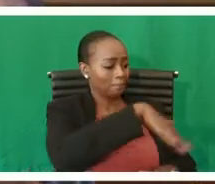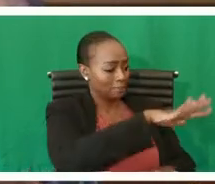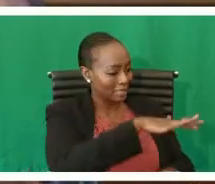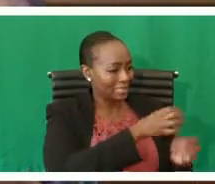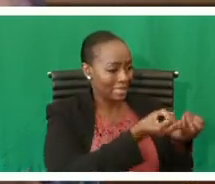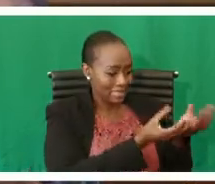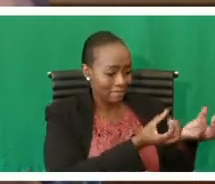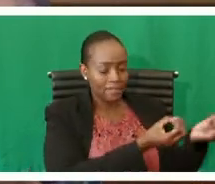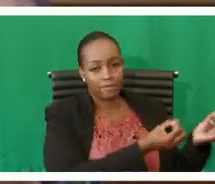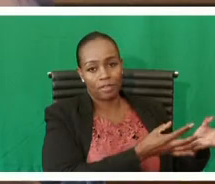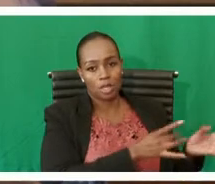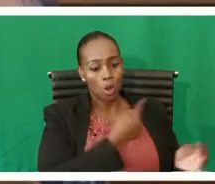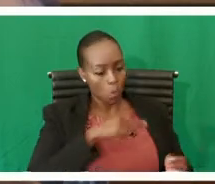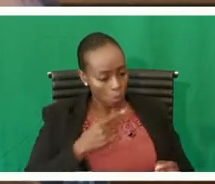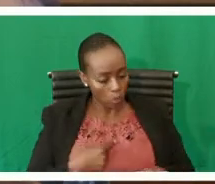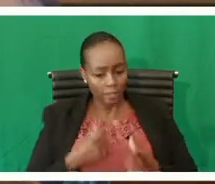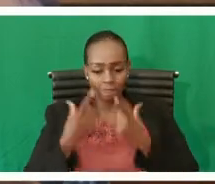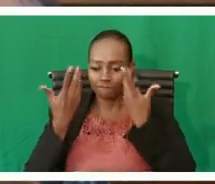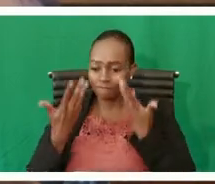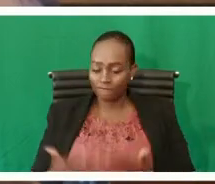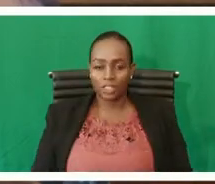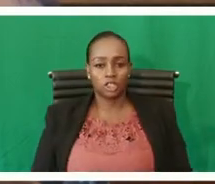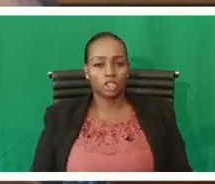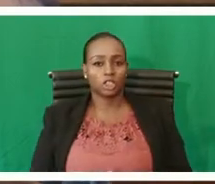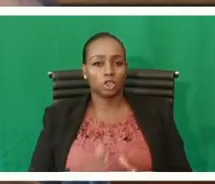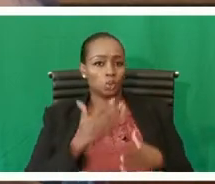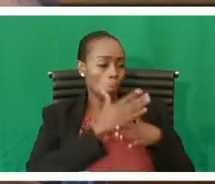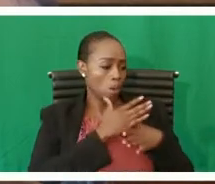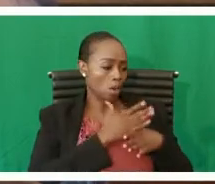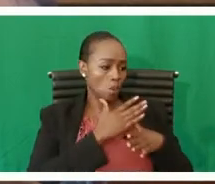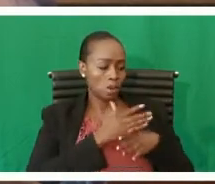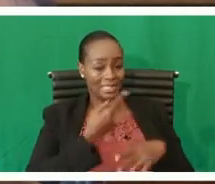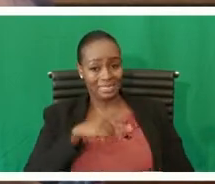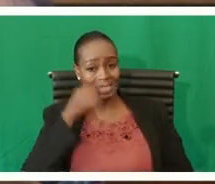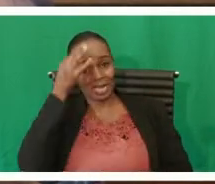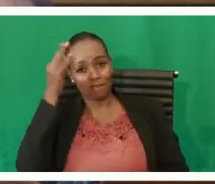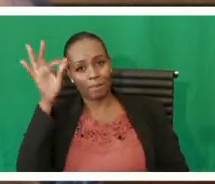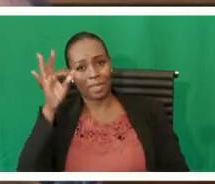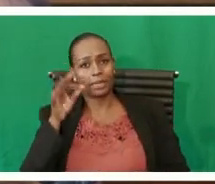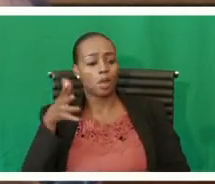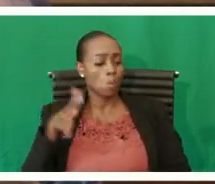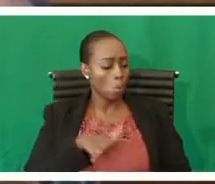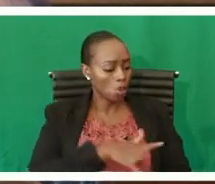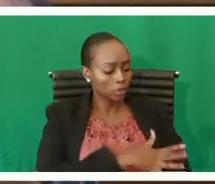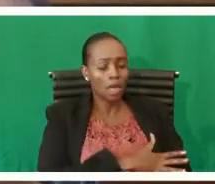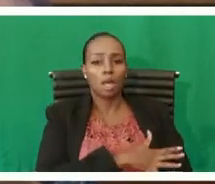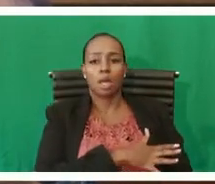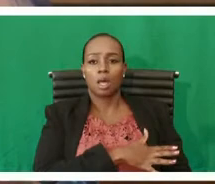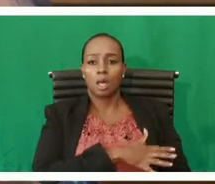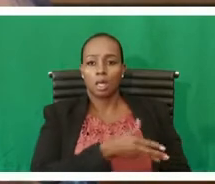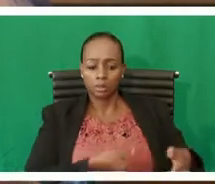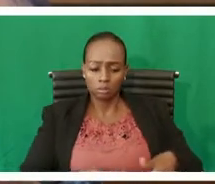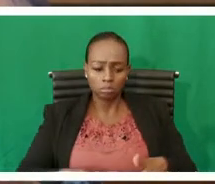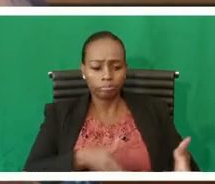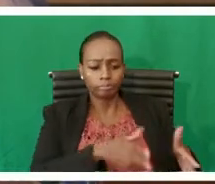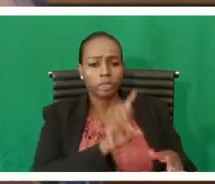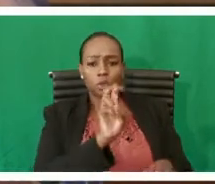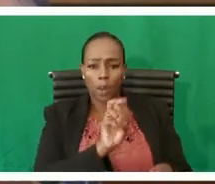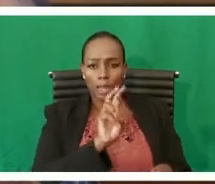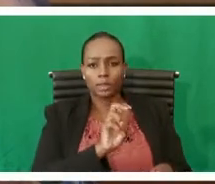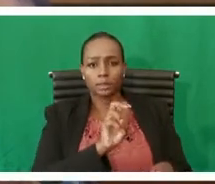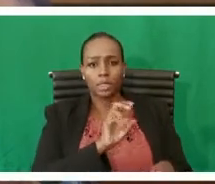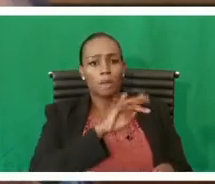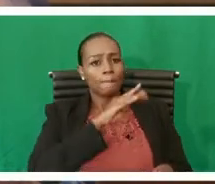kentse disebediswa metsedi o kentse disebediswa metsi di gwere gwere hore ba gona ho ikahela matlo